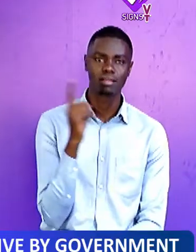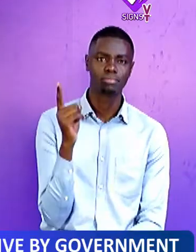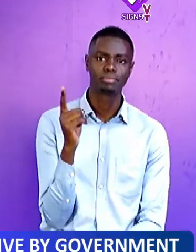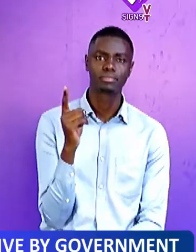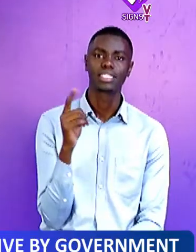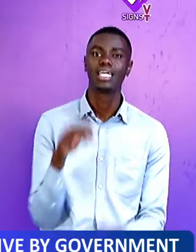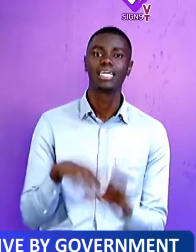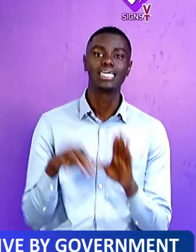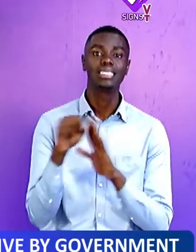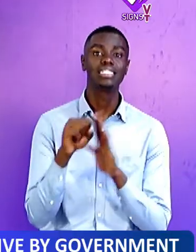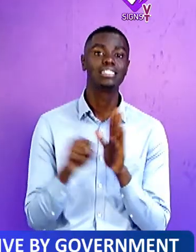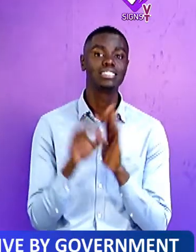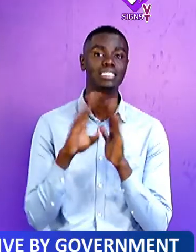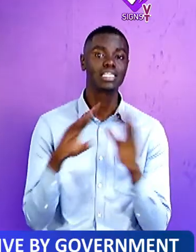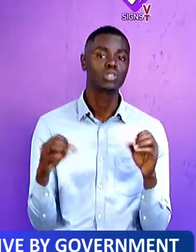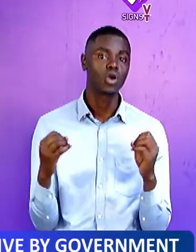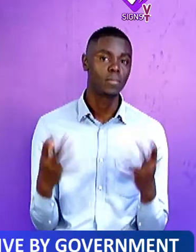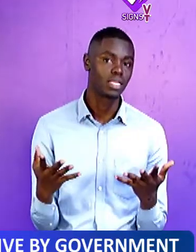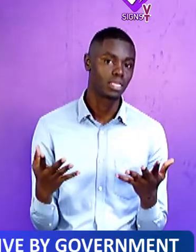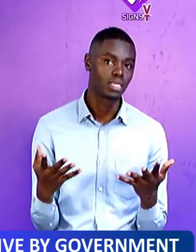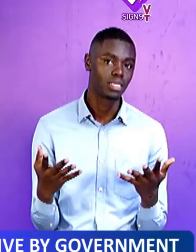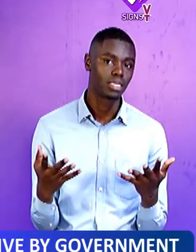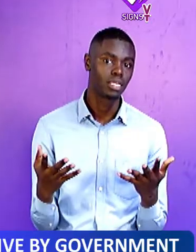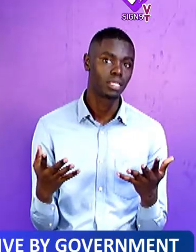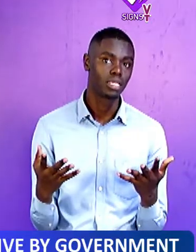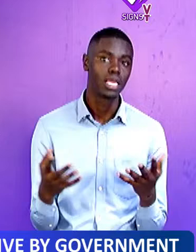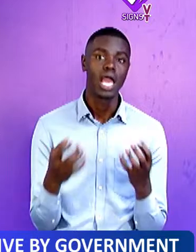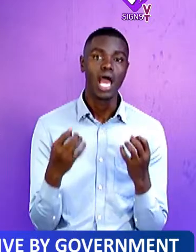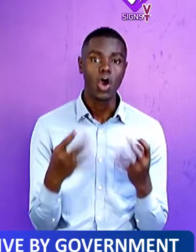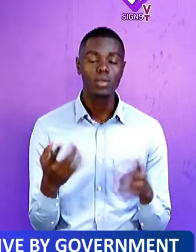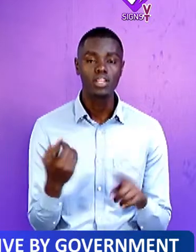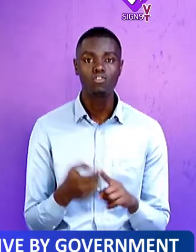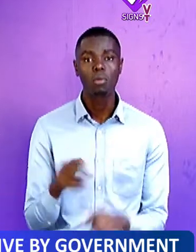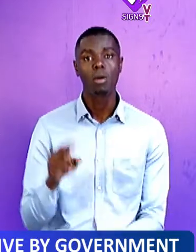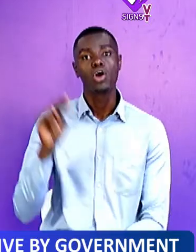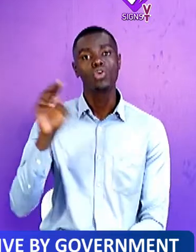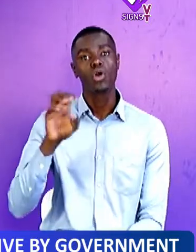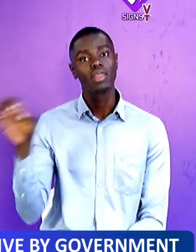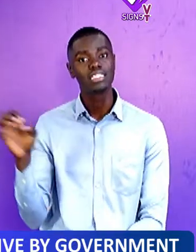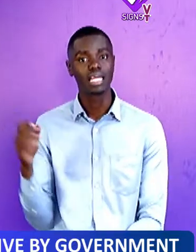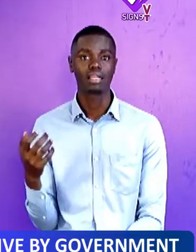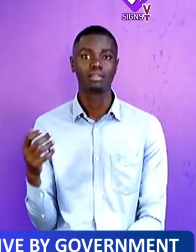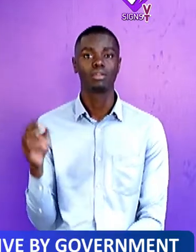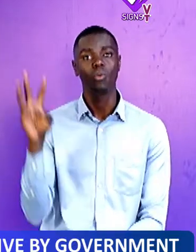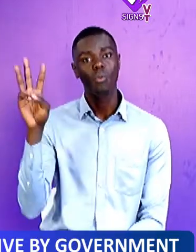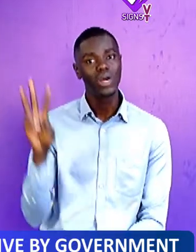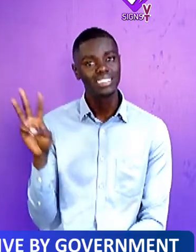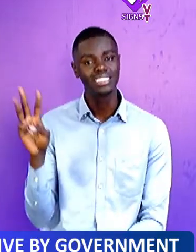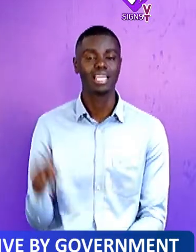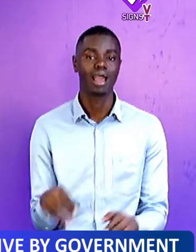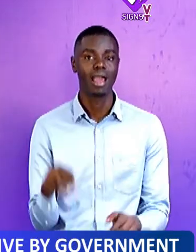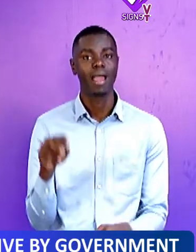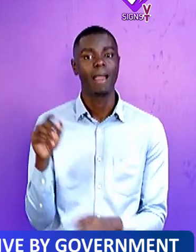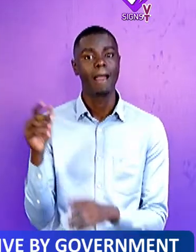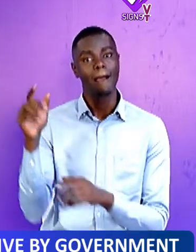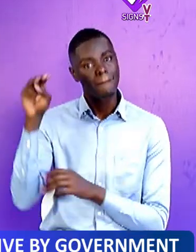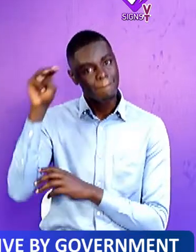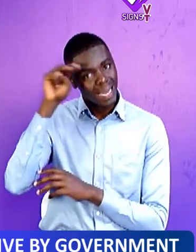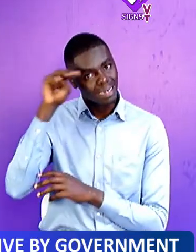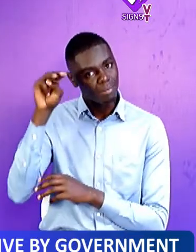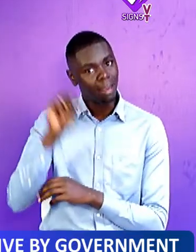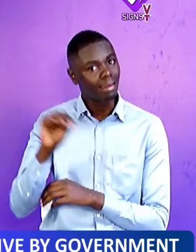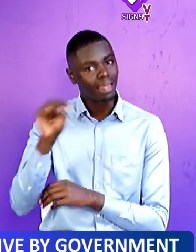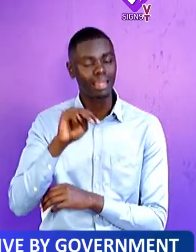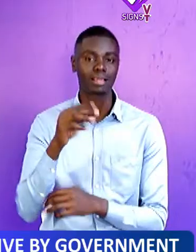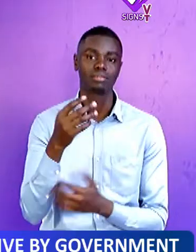State House? Some of them because of the distance. How many were from Northeastern, Wajir, isn't it? Mandera, Isiolo. How many of them was